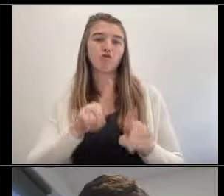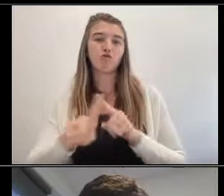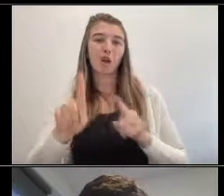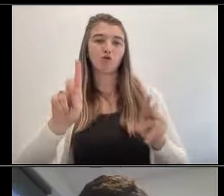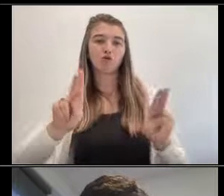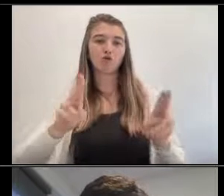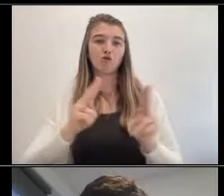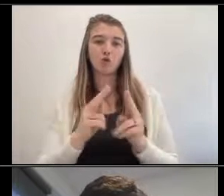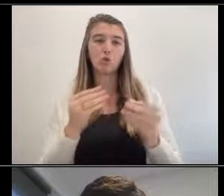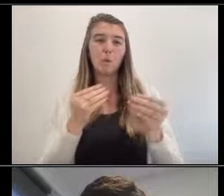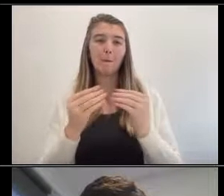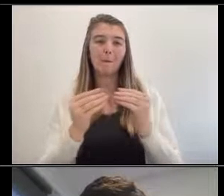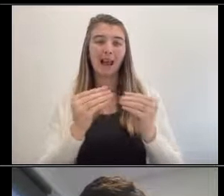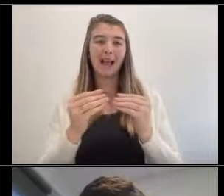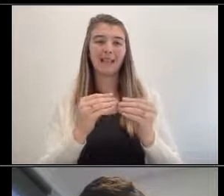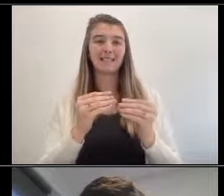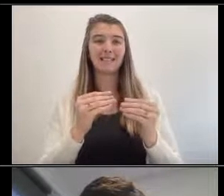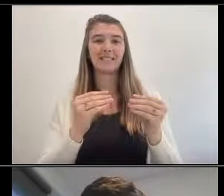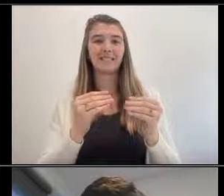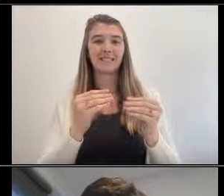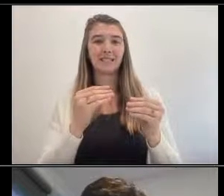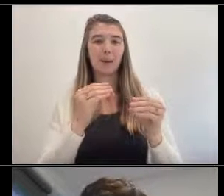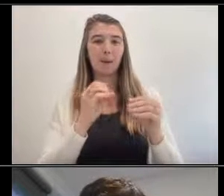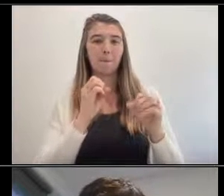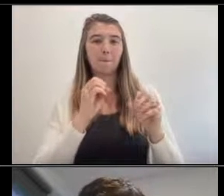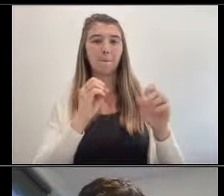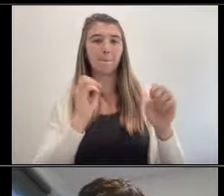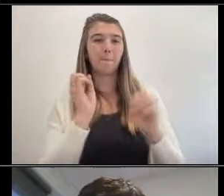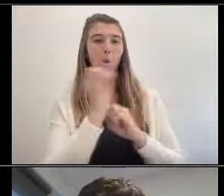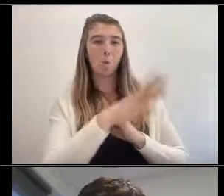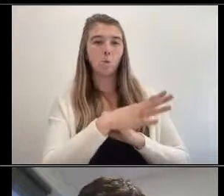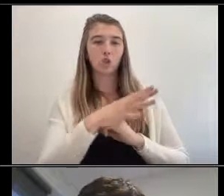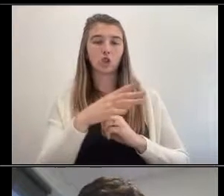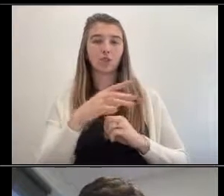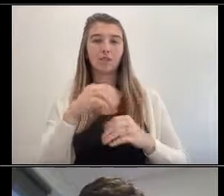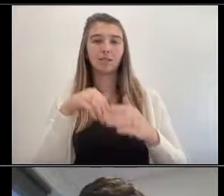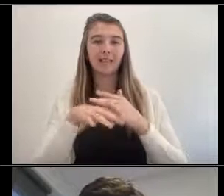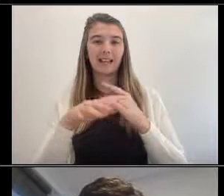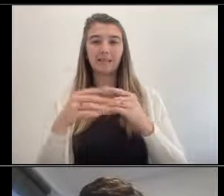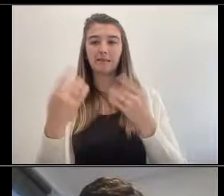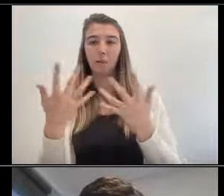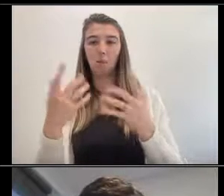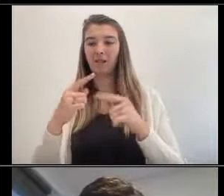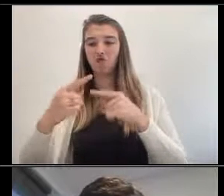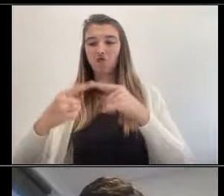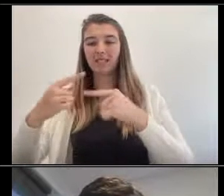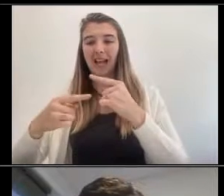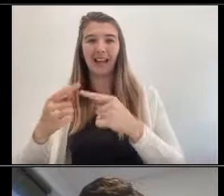a formal recycling system? And that came from Efulua and Kipkore.